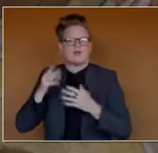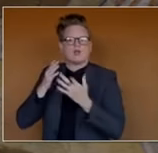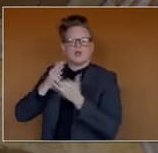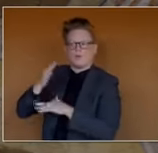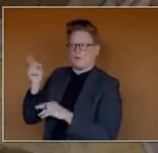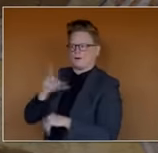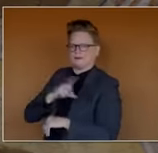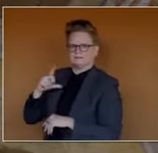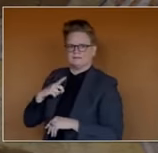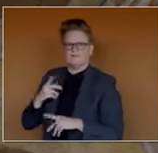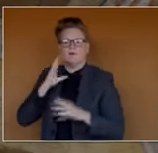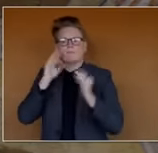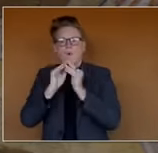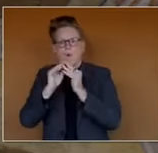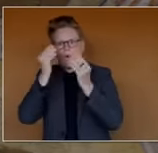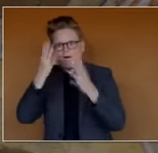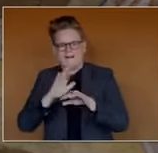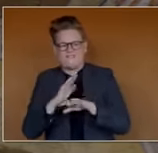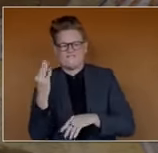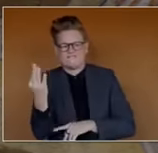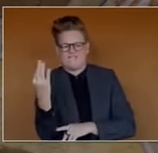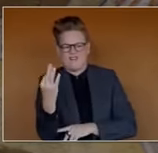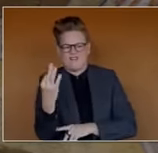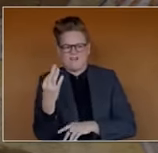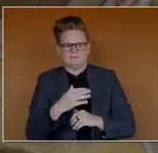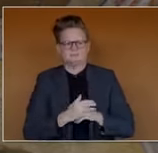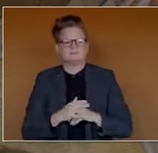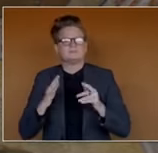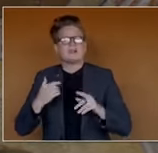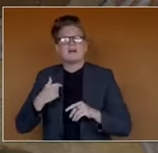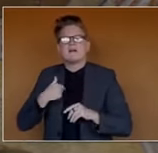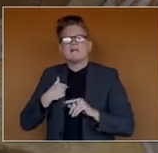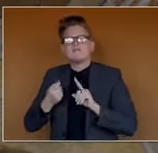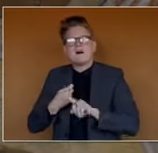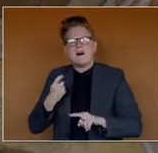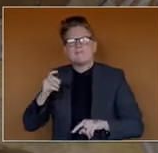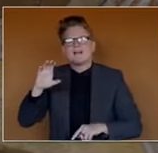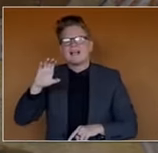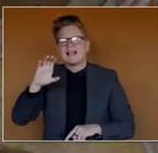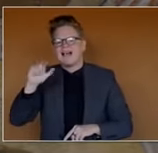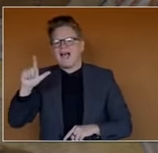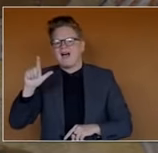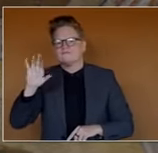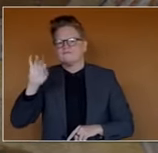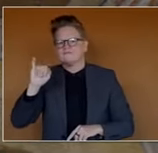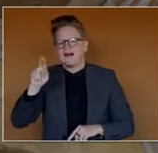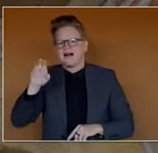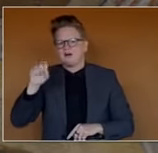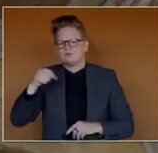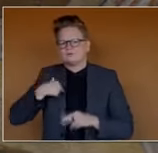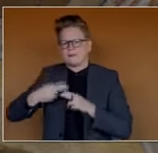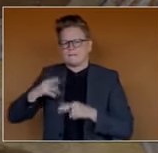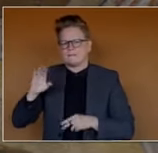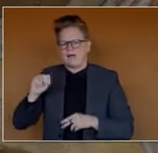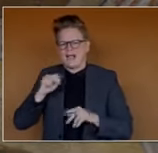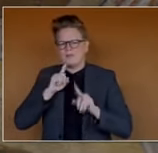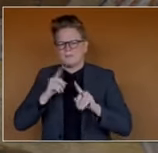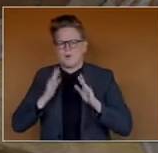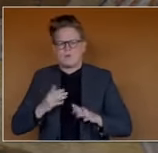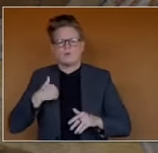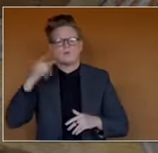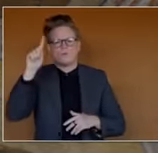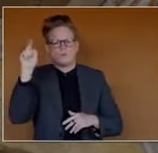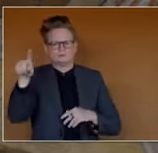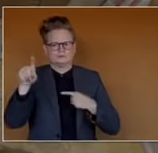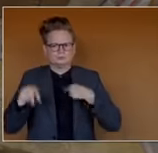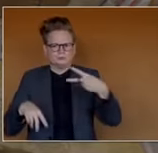Hey, Governor, it's Ben Christopher from CalMatters. Thanks for taking the time. Thanks to everyone for taking the time to do this. I'm going to copy Jeremy and do a two-parter.